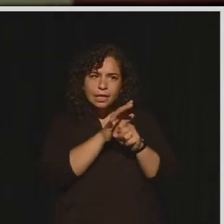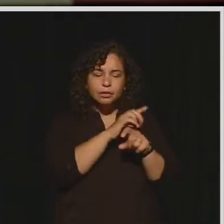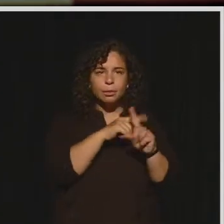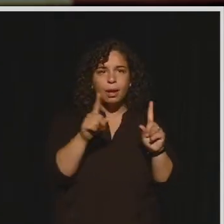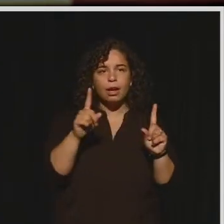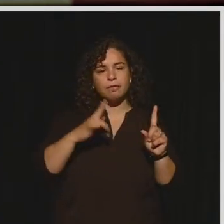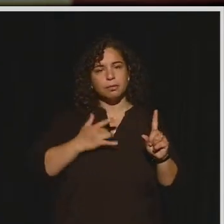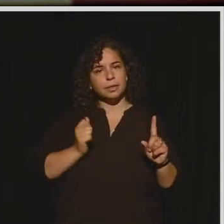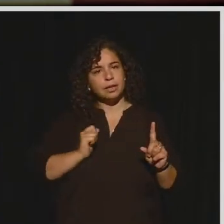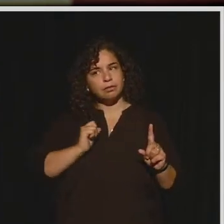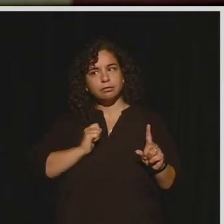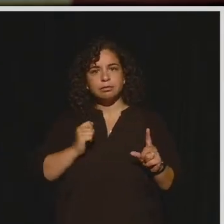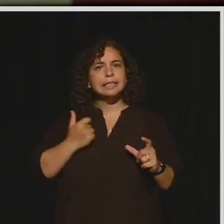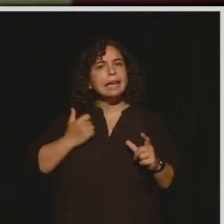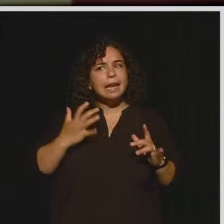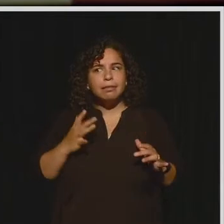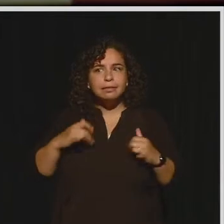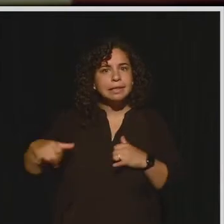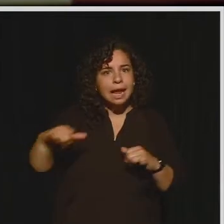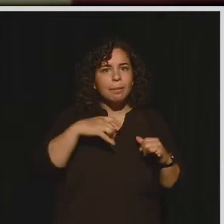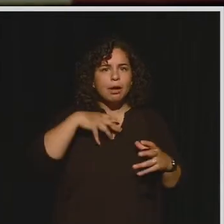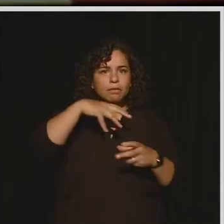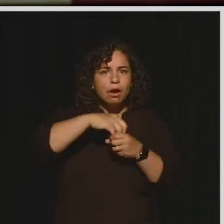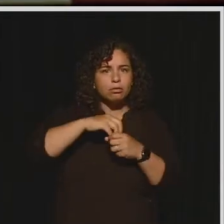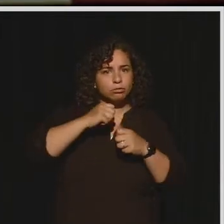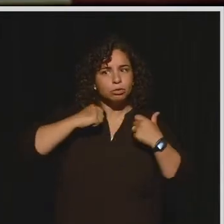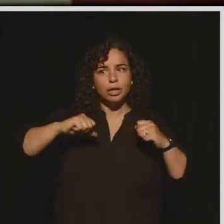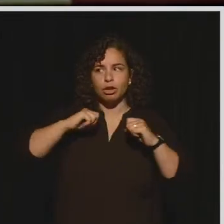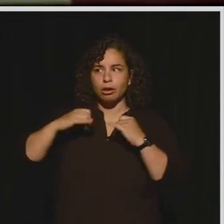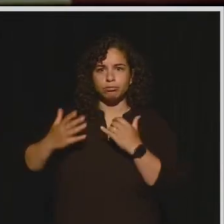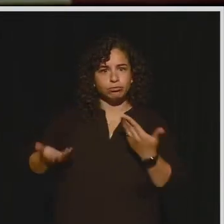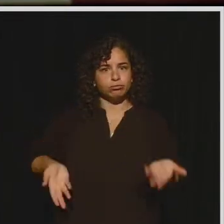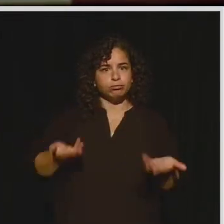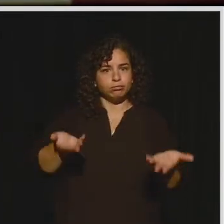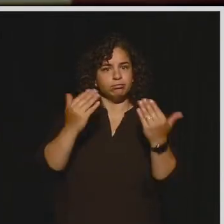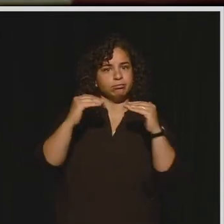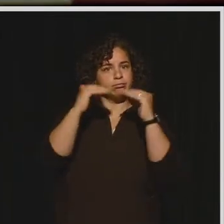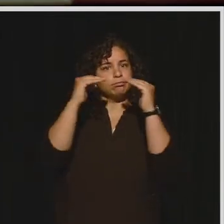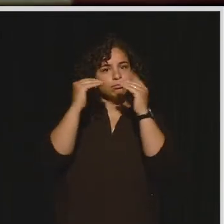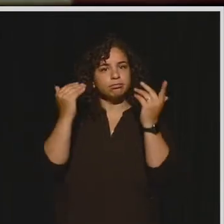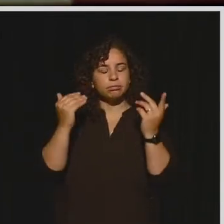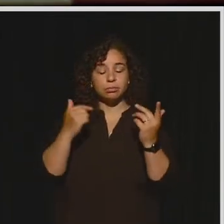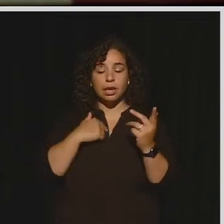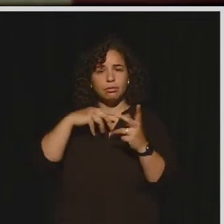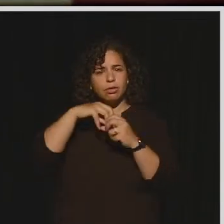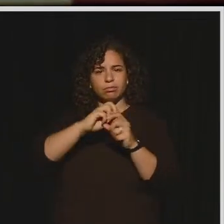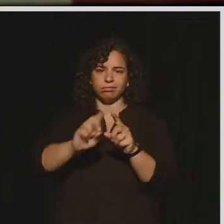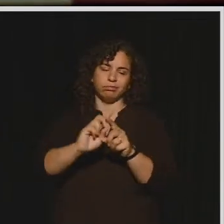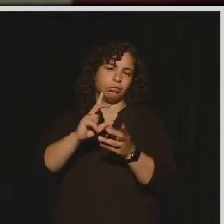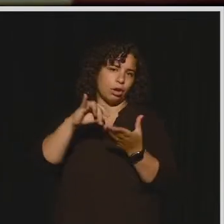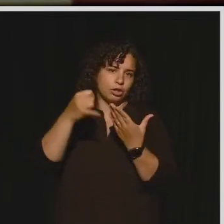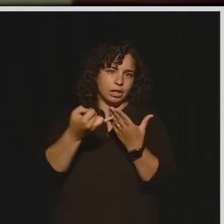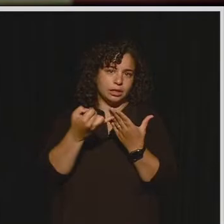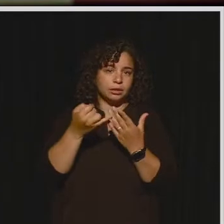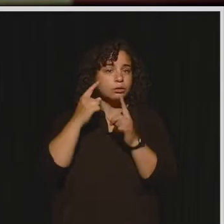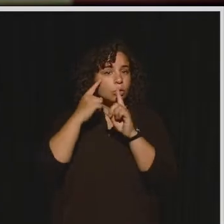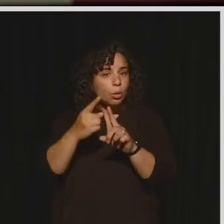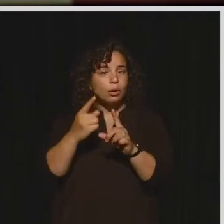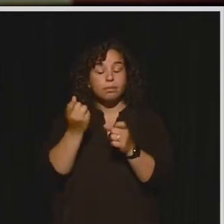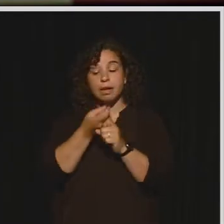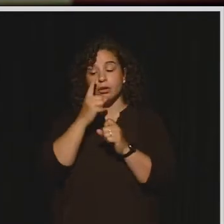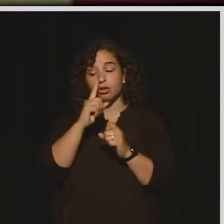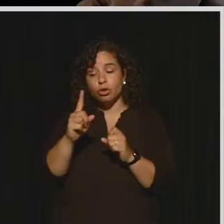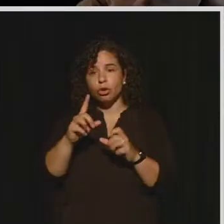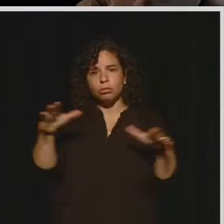engaged citizen. And so I've done a number of other projects over the years, specifically aimed at